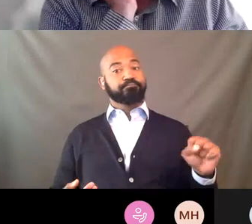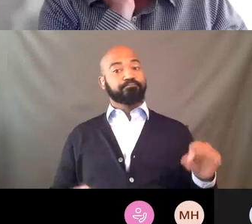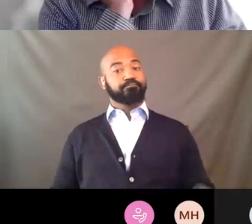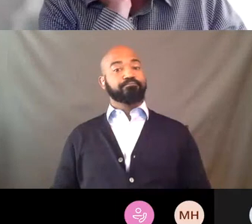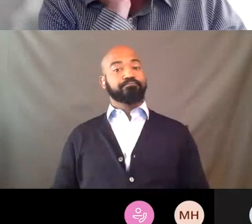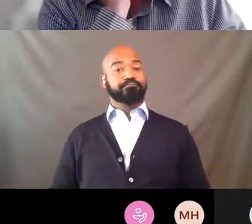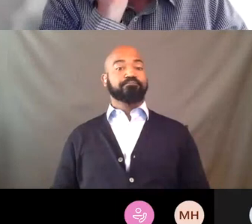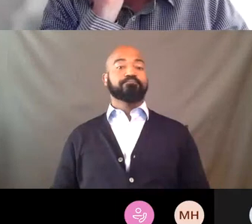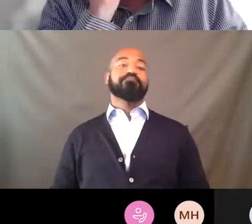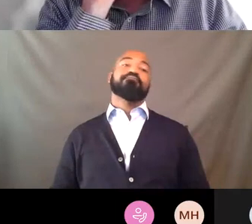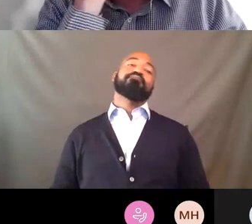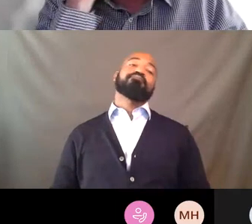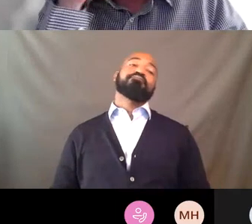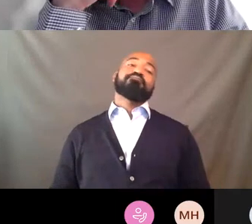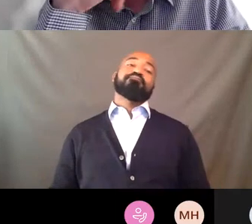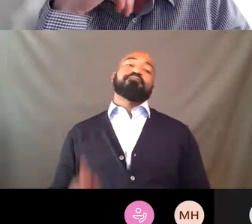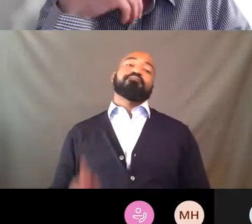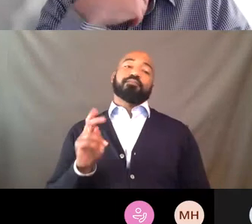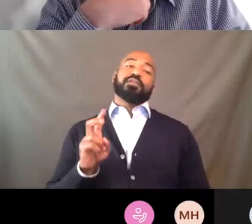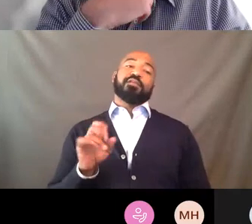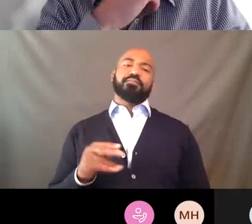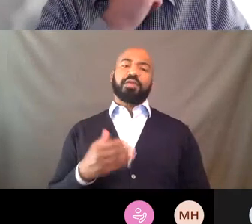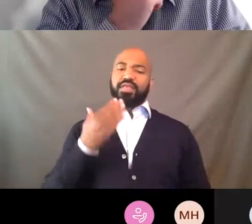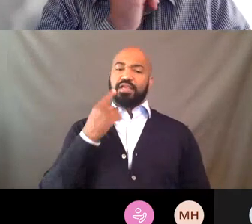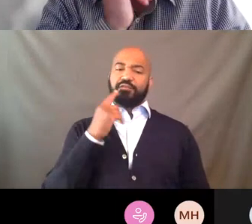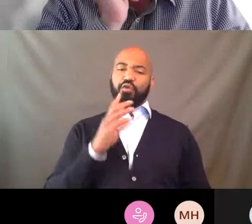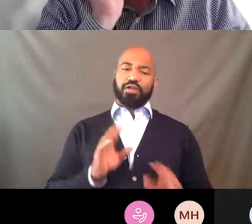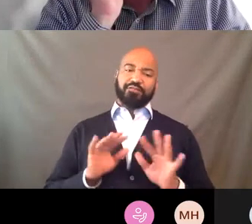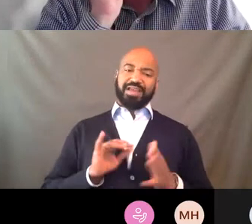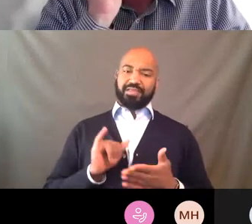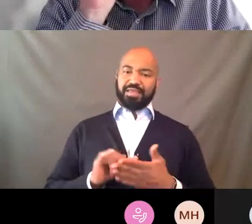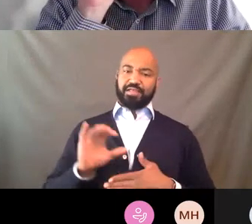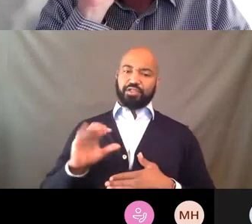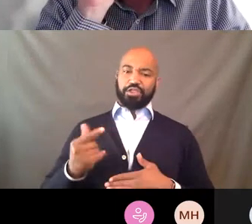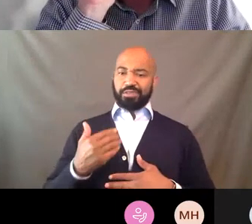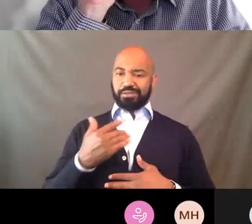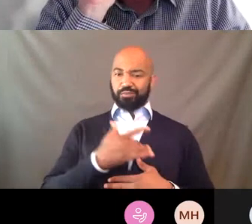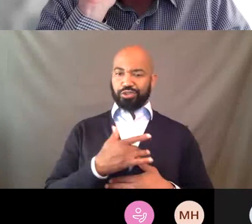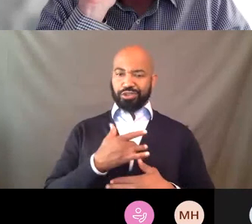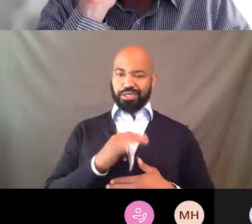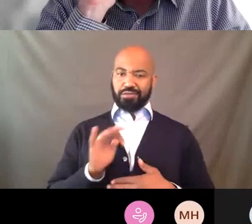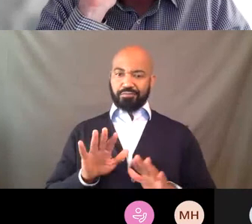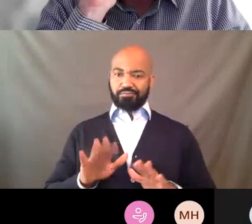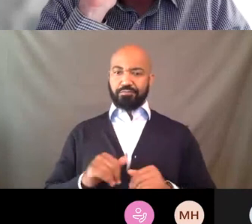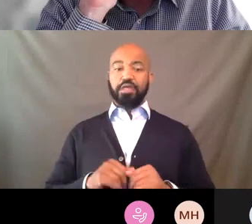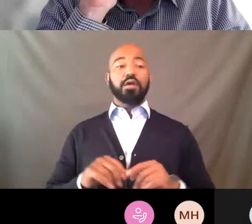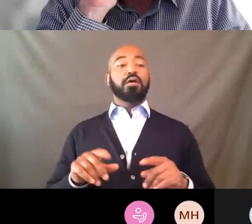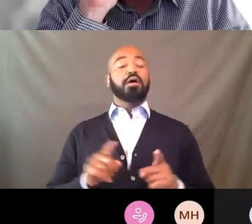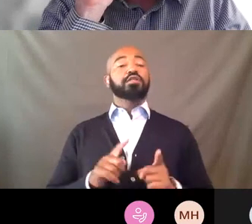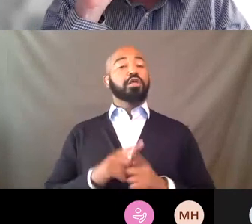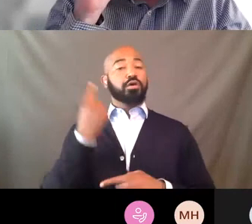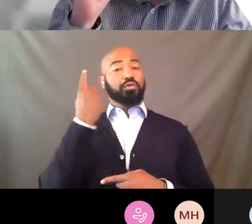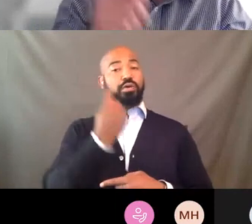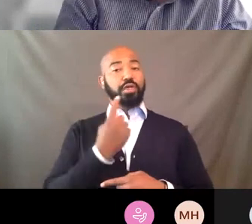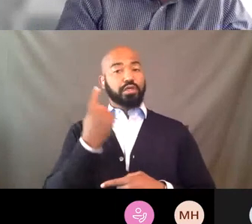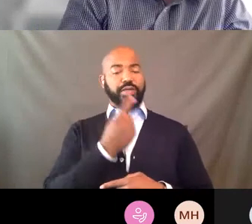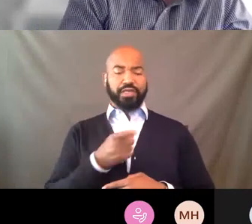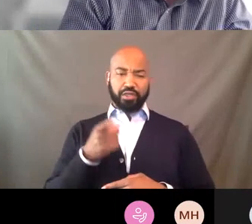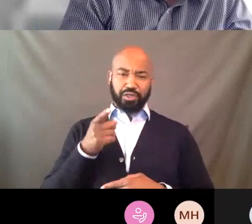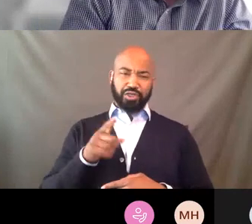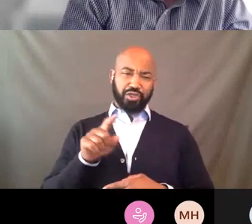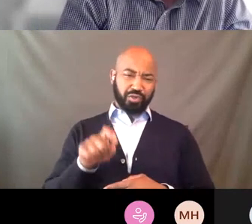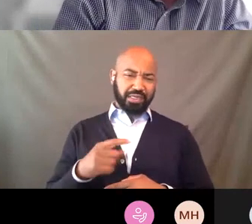The other thing I was thanks for clarifying that. The other thing I was wondering was, did you need